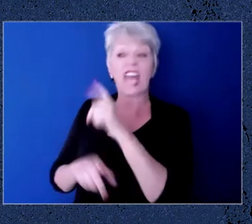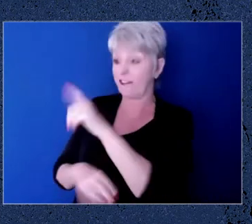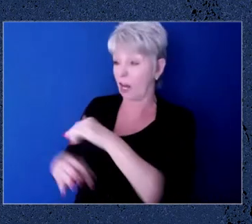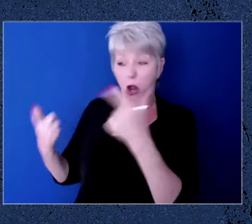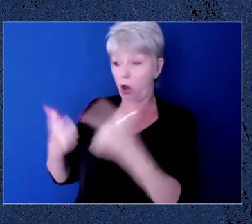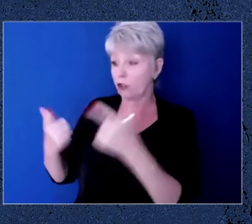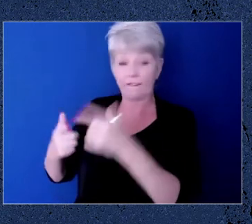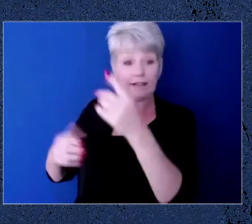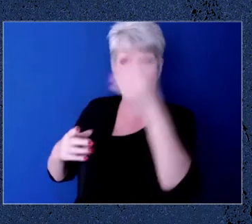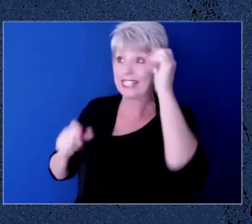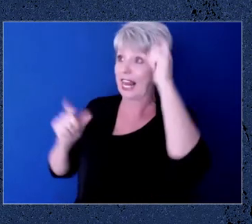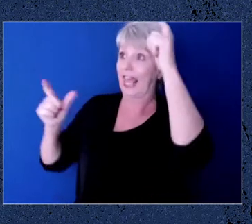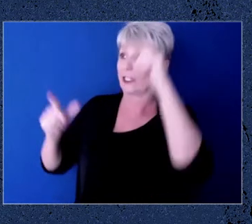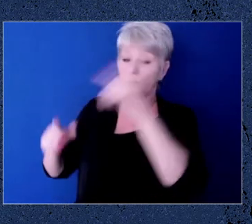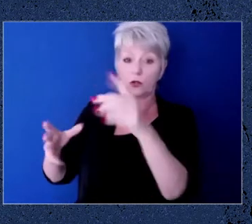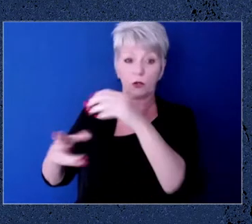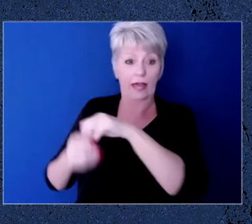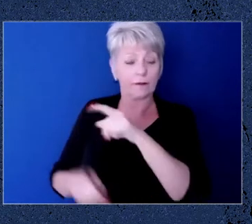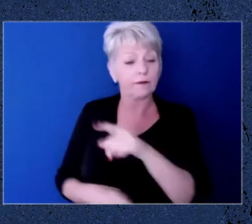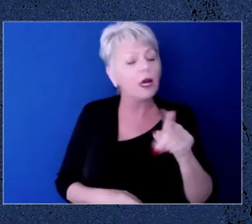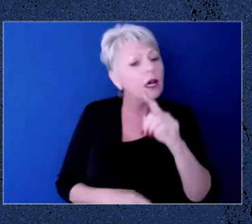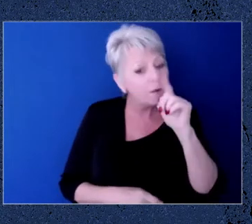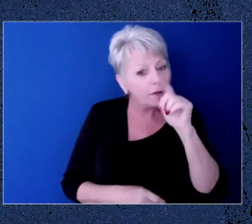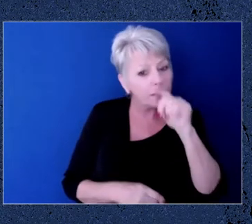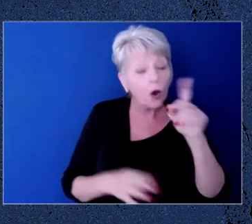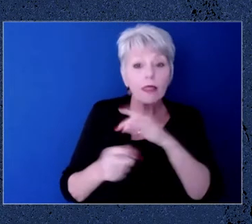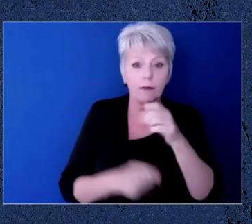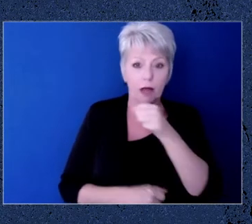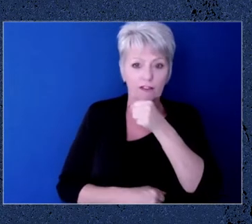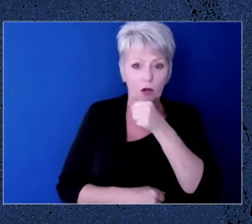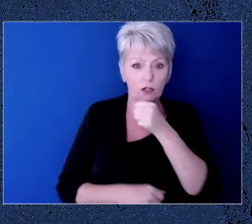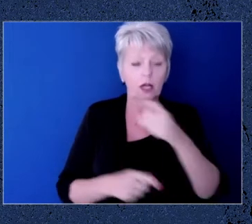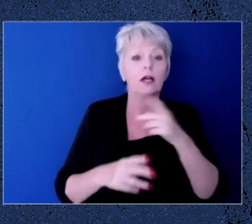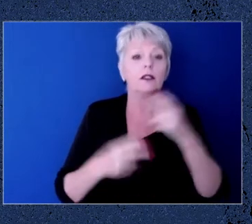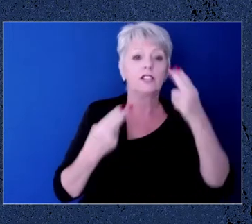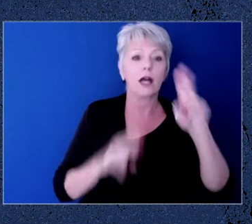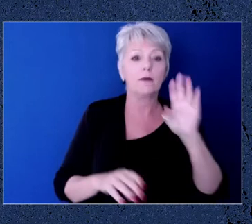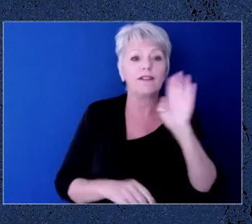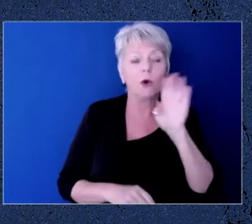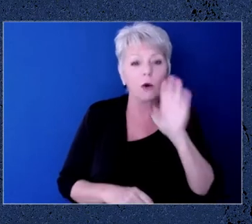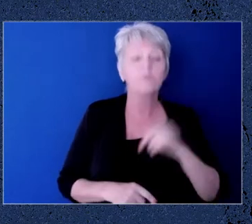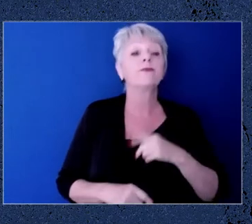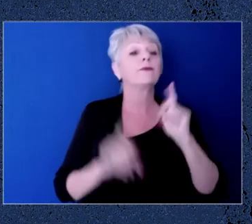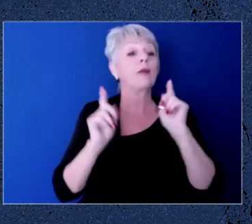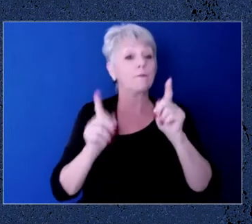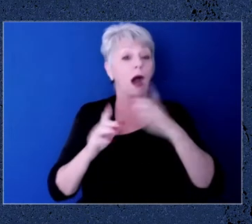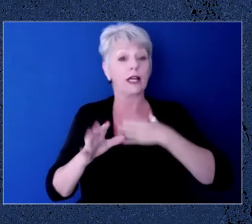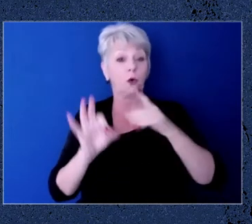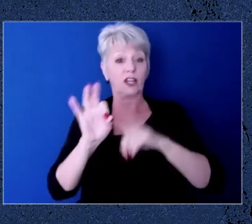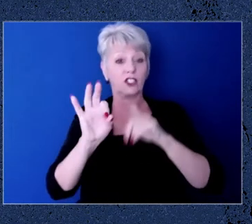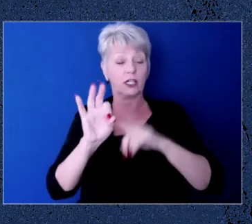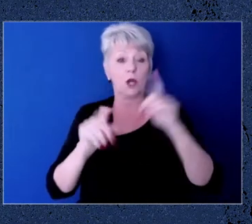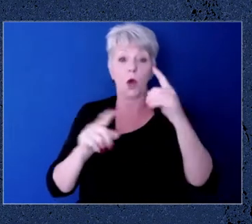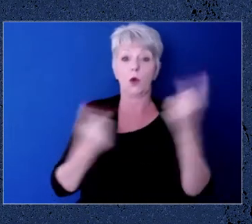that. And just to give people context, I think the microphone died earlier. Yes. My question was about, for those watching